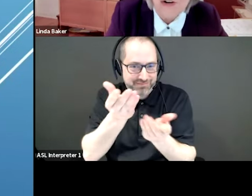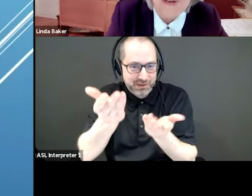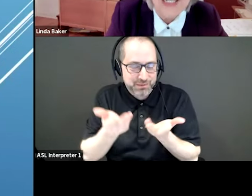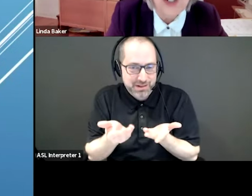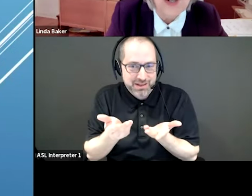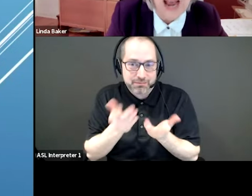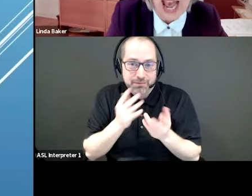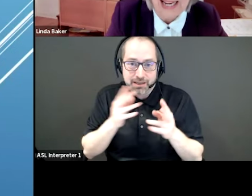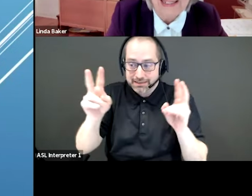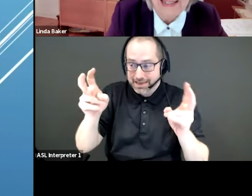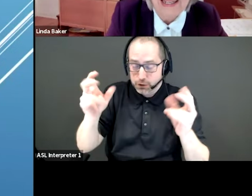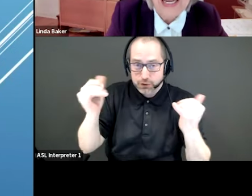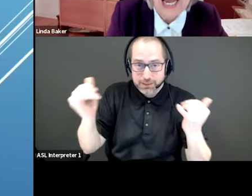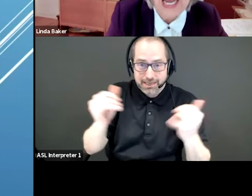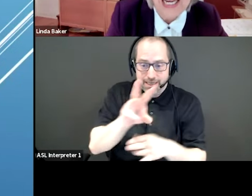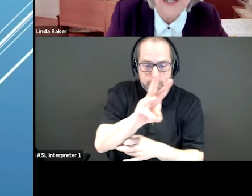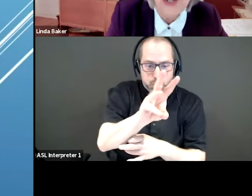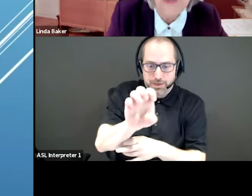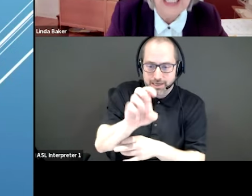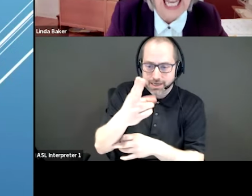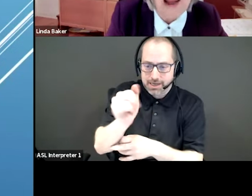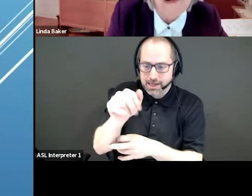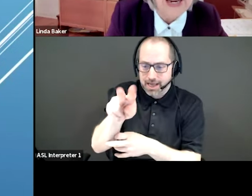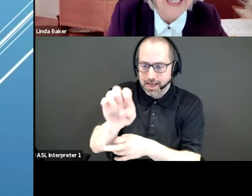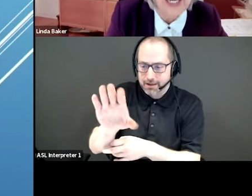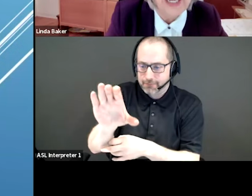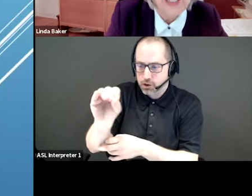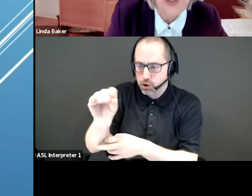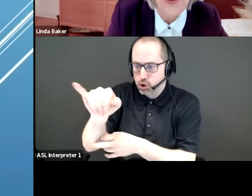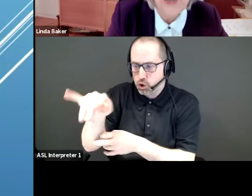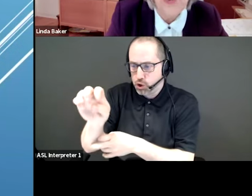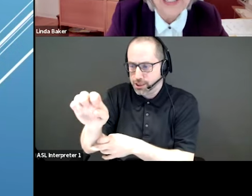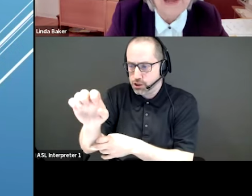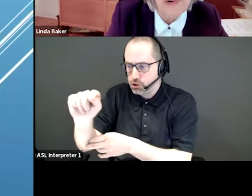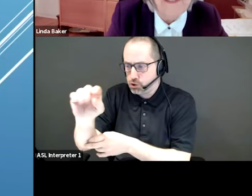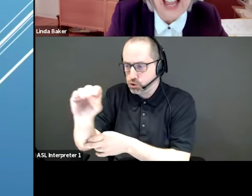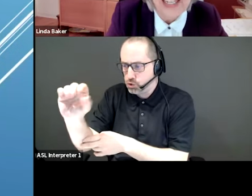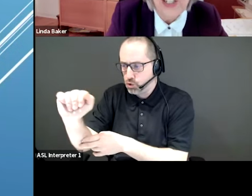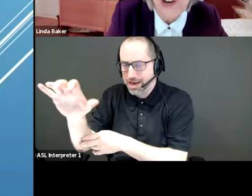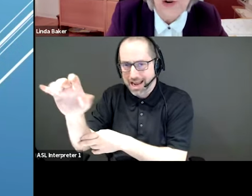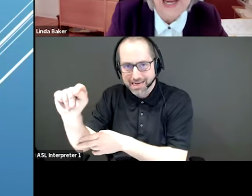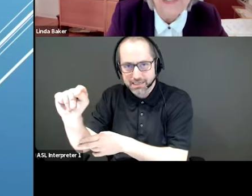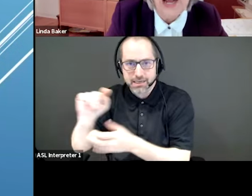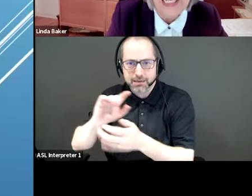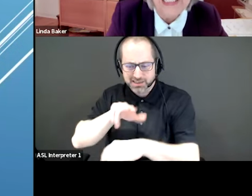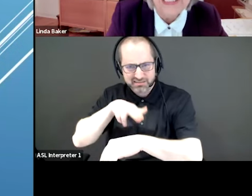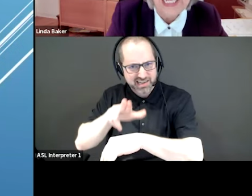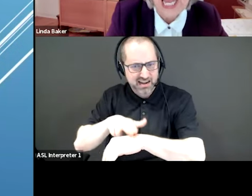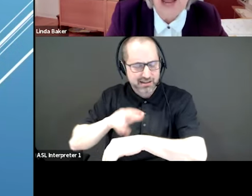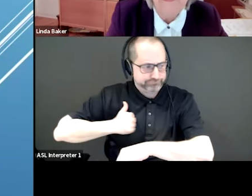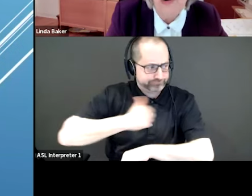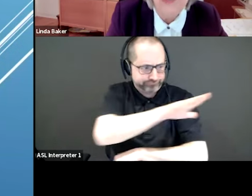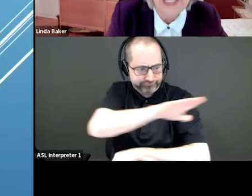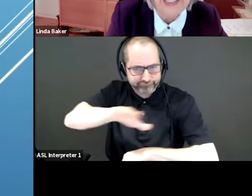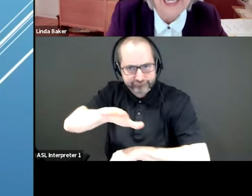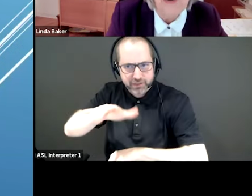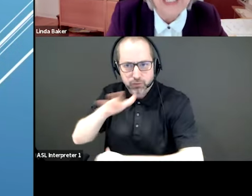the Courage to Act, a national collaboration to address and prevent gender-based violence